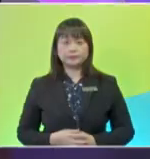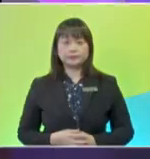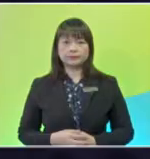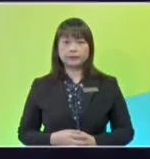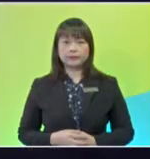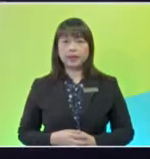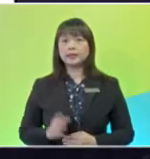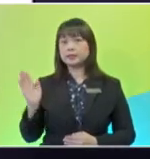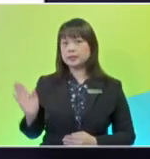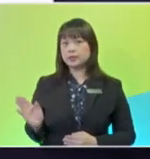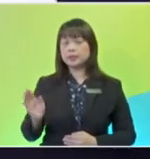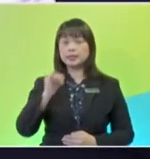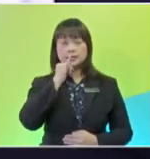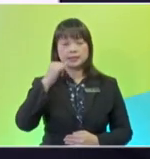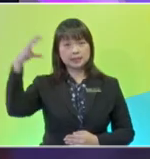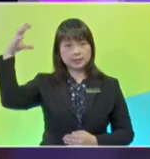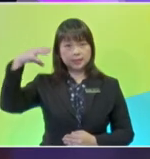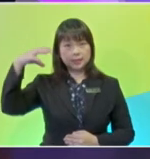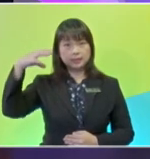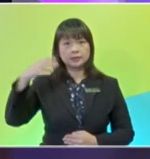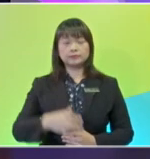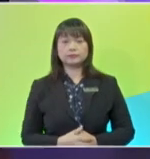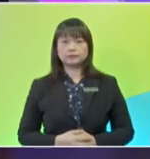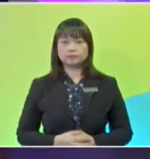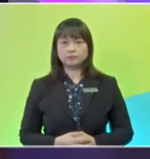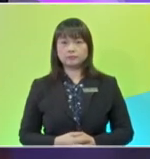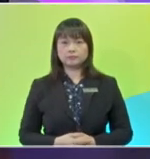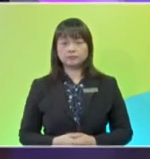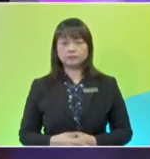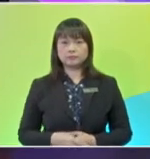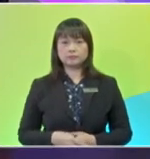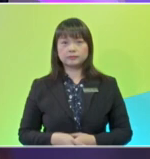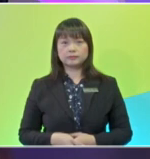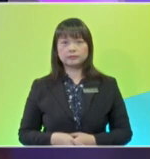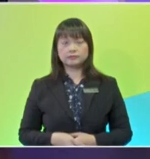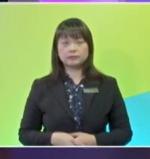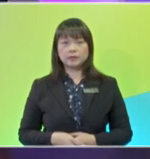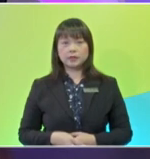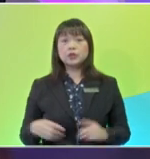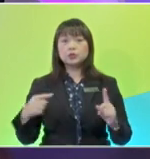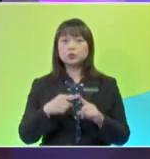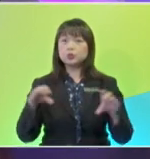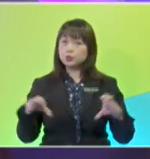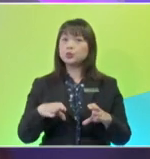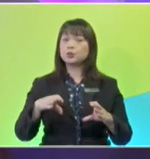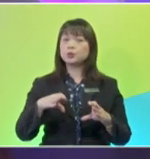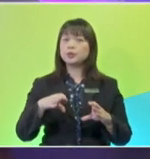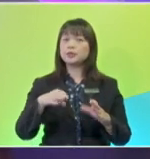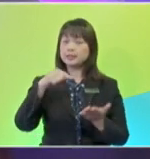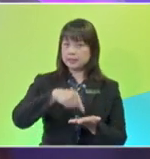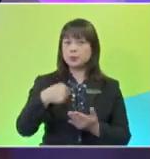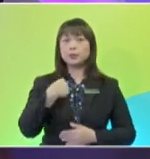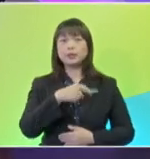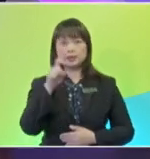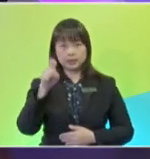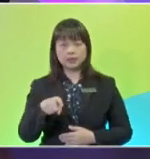Sun. Okay. Right, so there's the sun, there's the moon, and here is going to be the earth. Okay, but in order to do this, we need the studio to dim the light now.